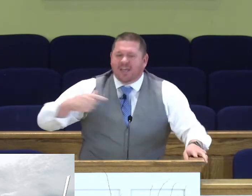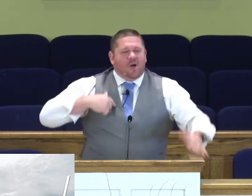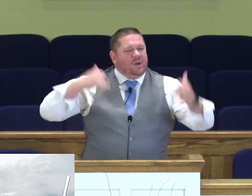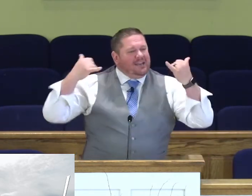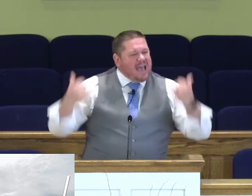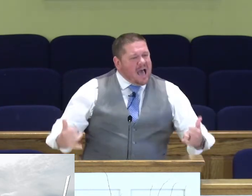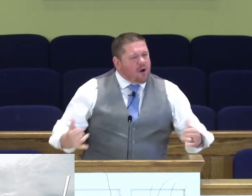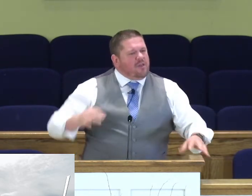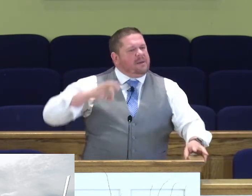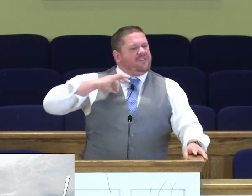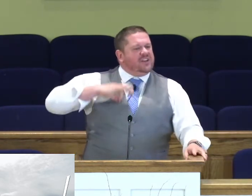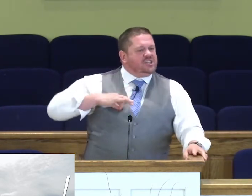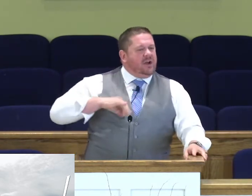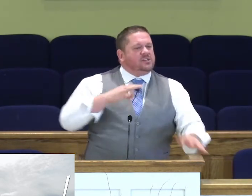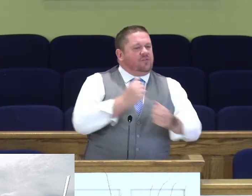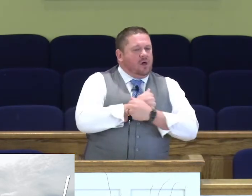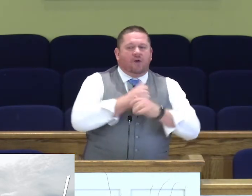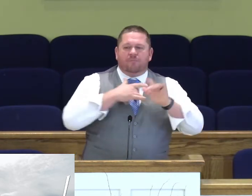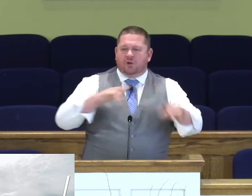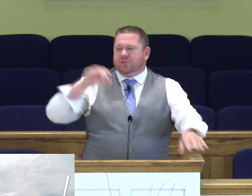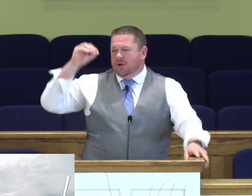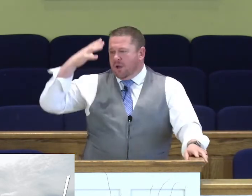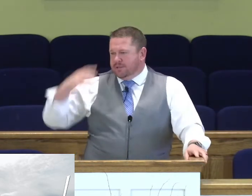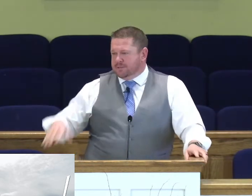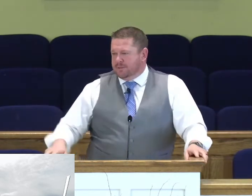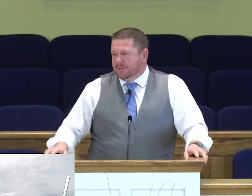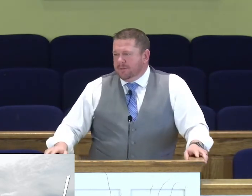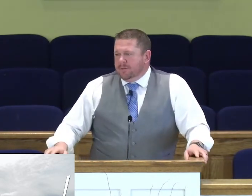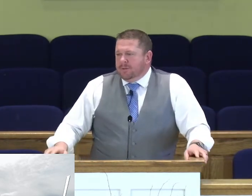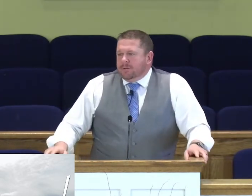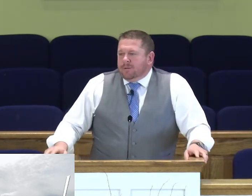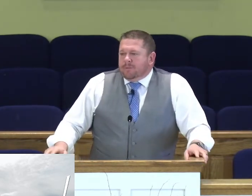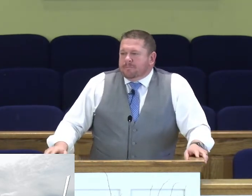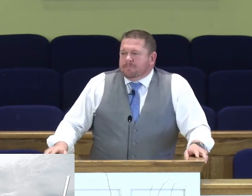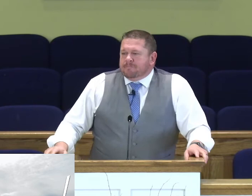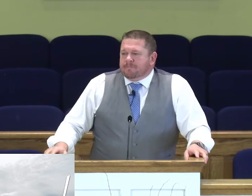holiness, we now are the beneficiaries of love, mercy, and grace.